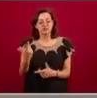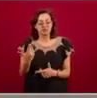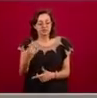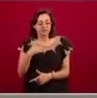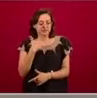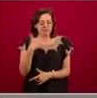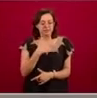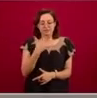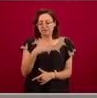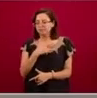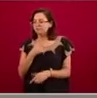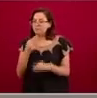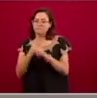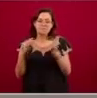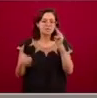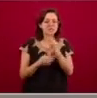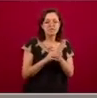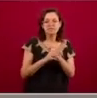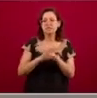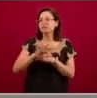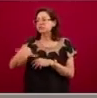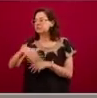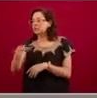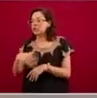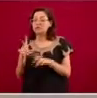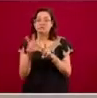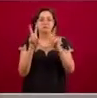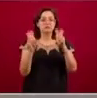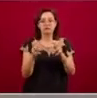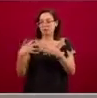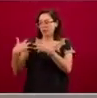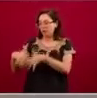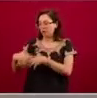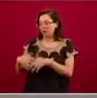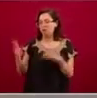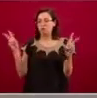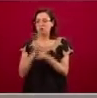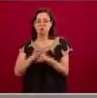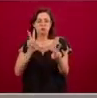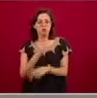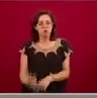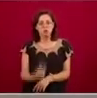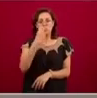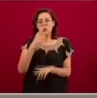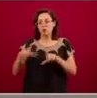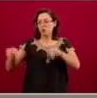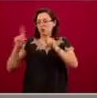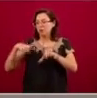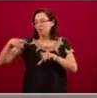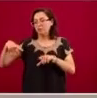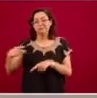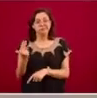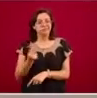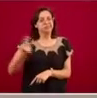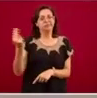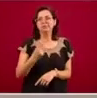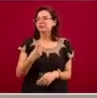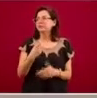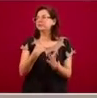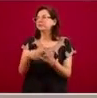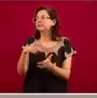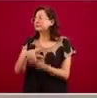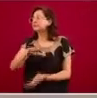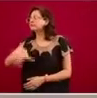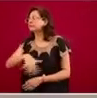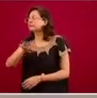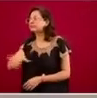The last few days we've been very concerned, and we've been working hard to source